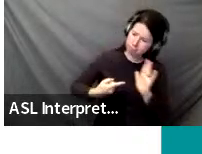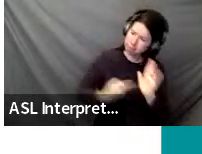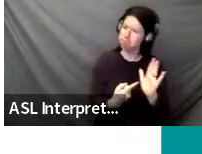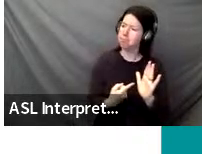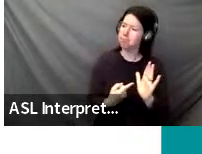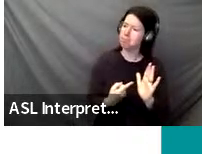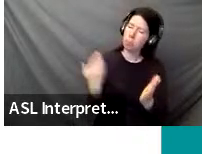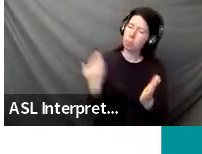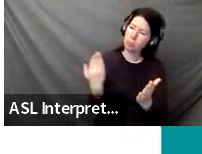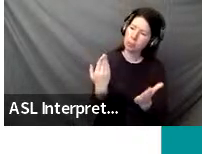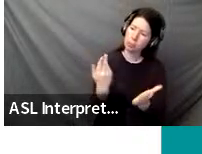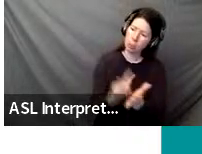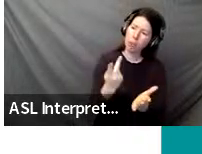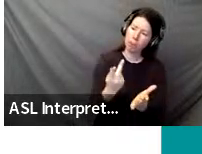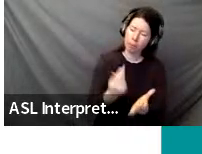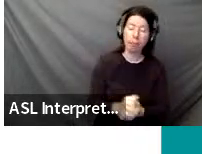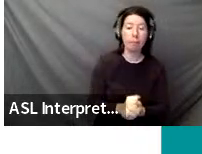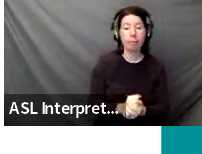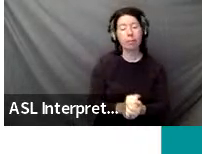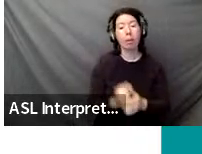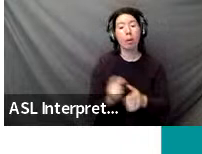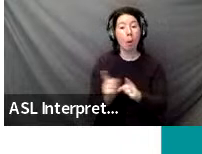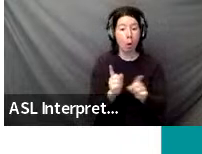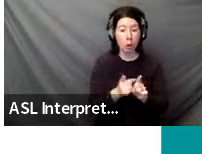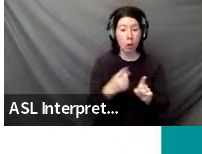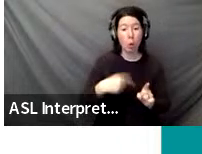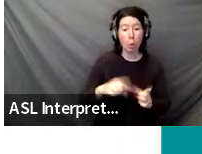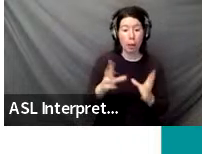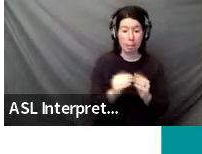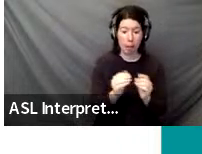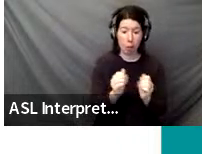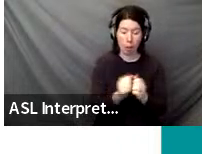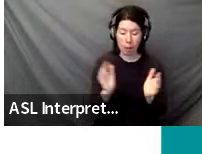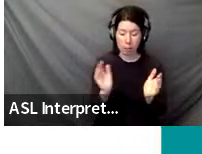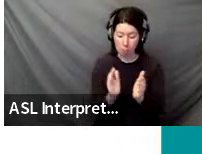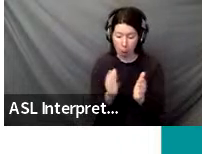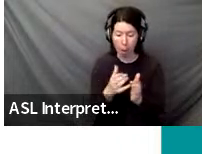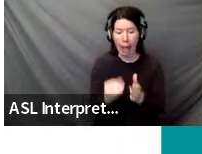We've also been meeting with small and minority and women-owned businesses